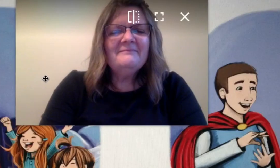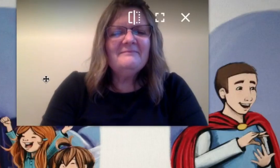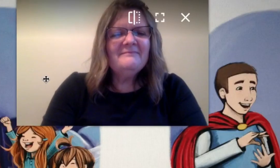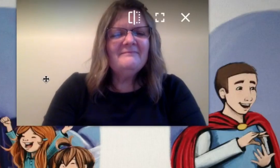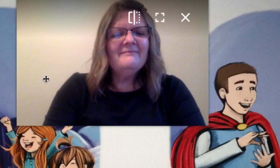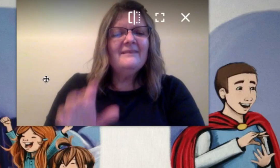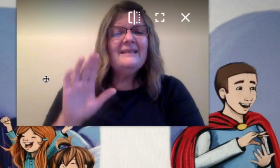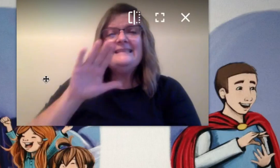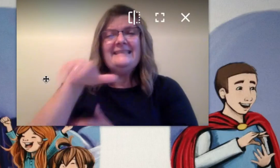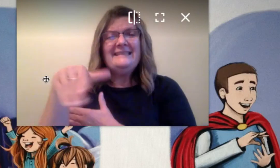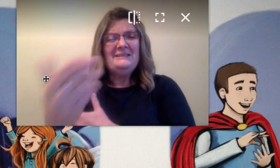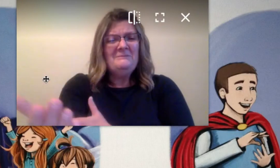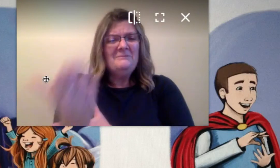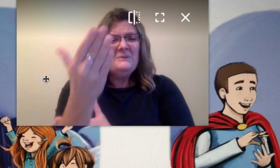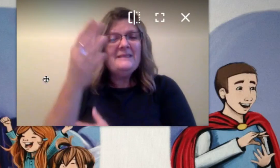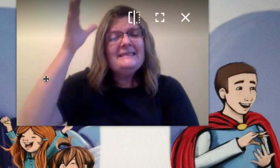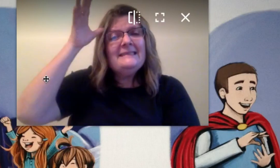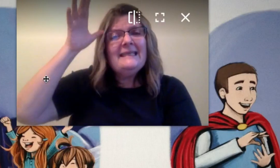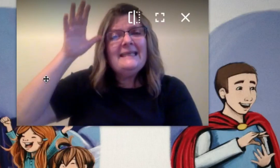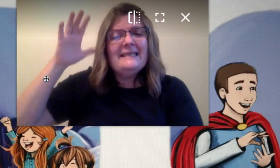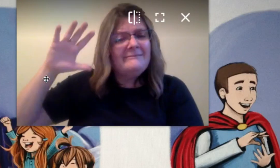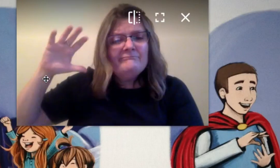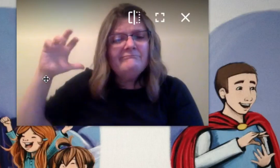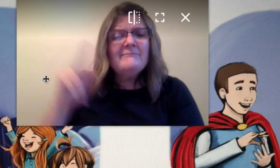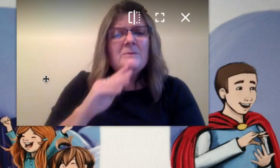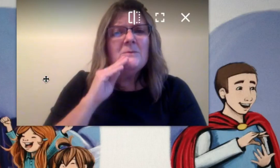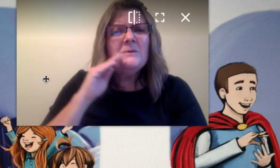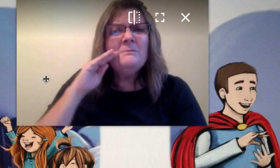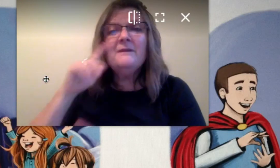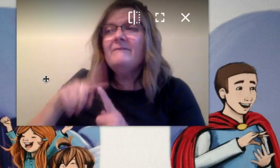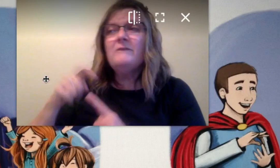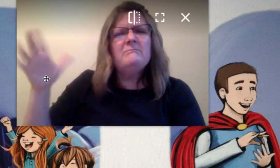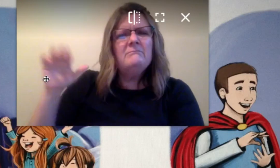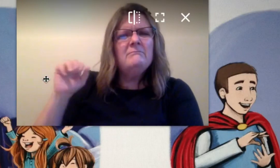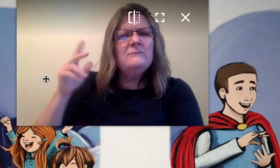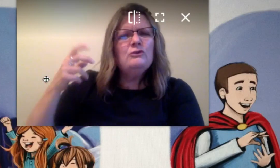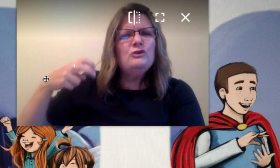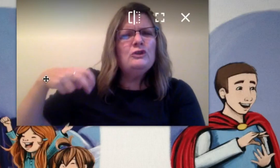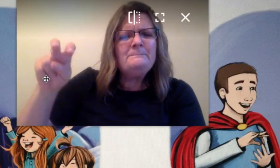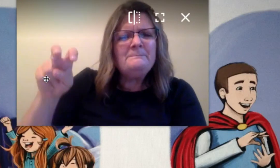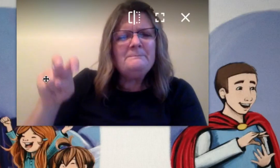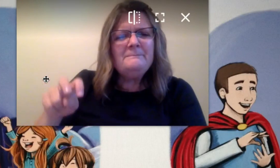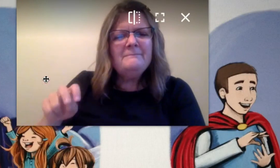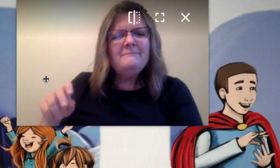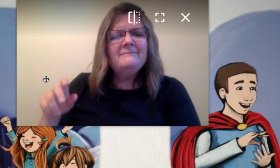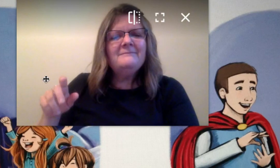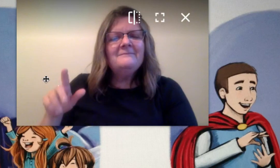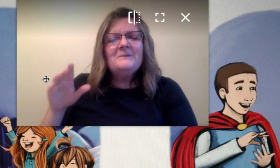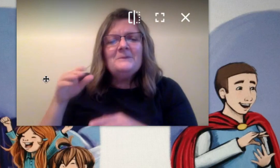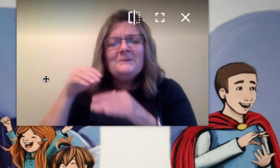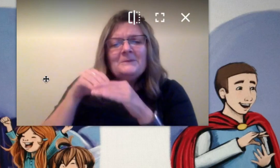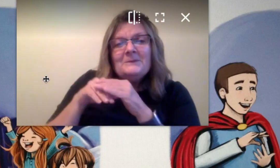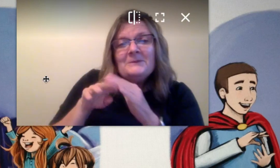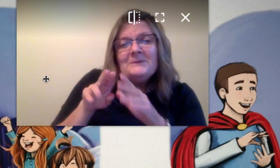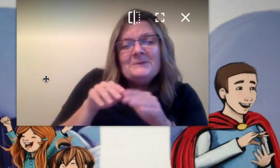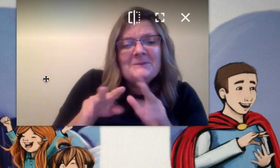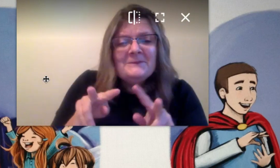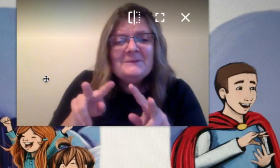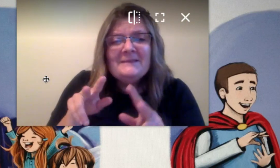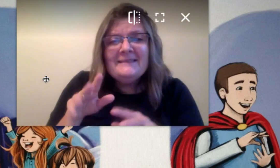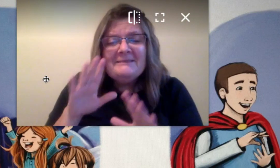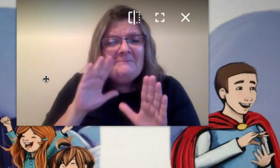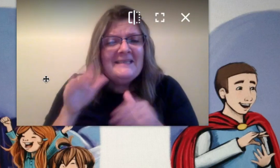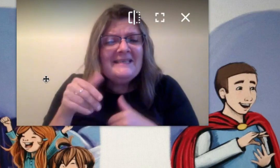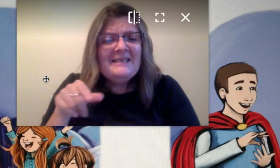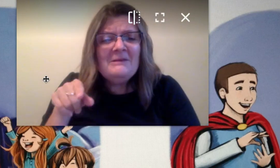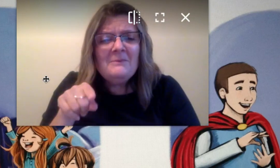The next morning, Dad returned from his trip. He strolled into the girls' bedroom. He